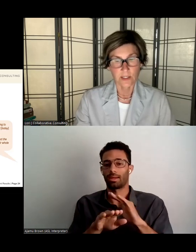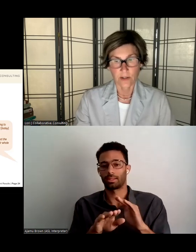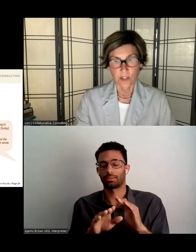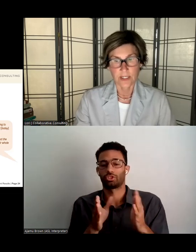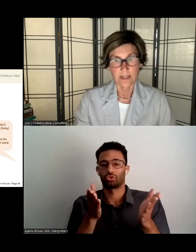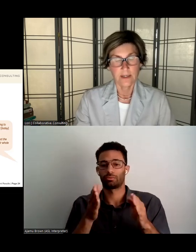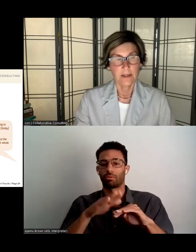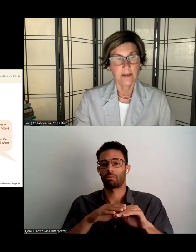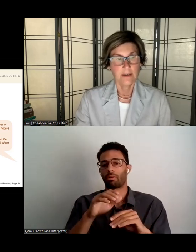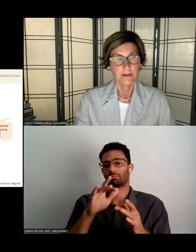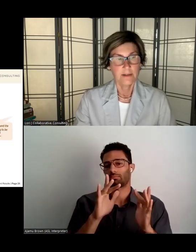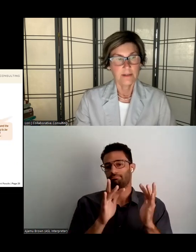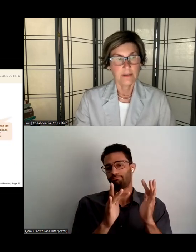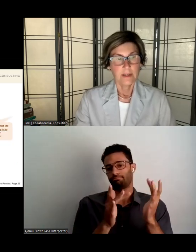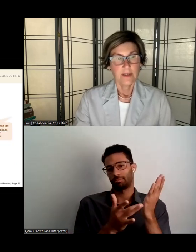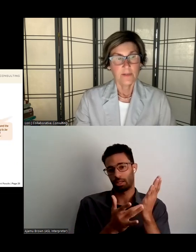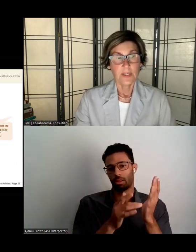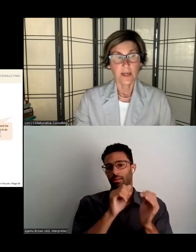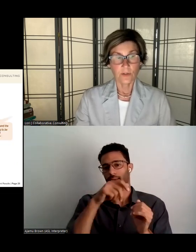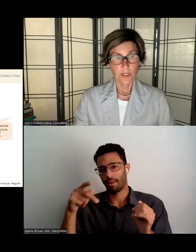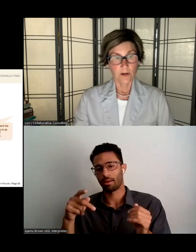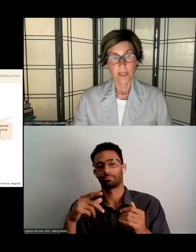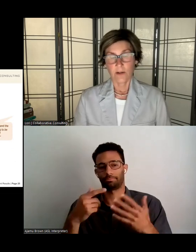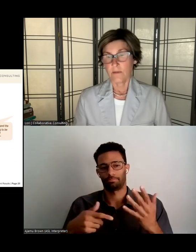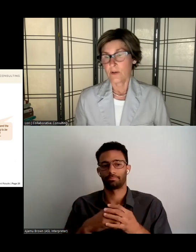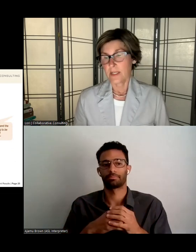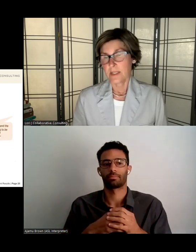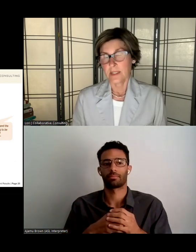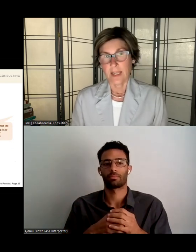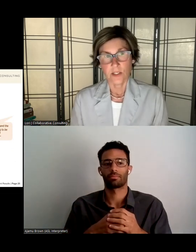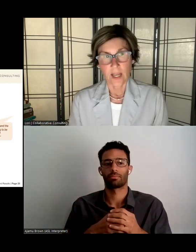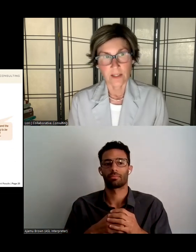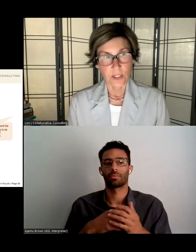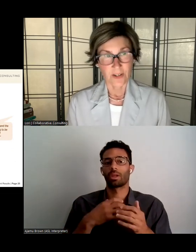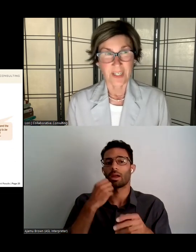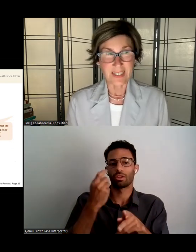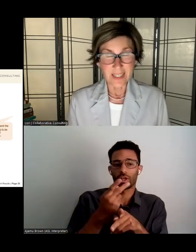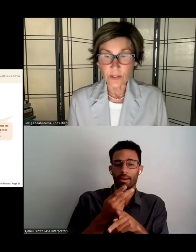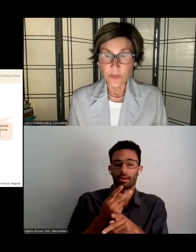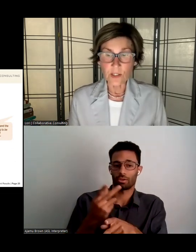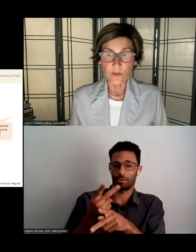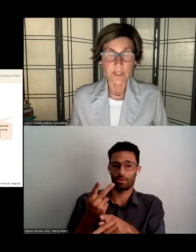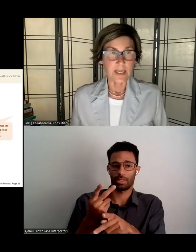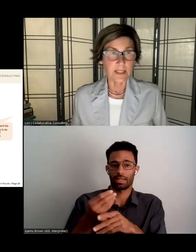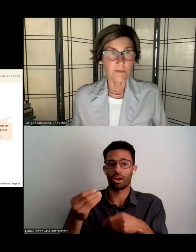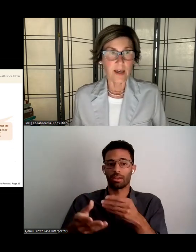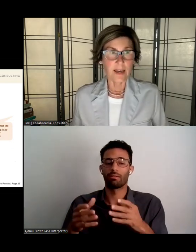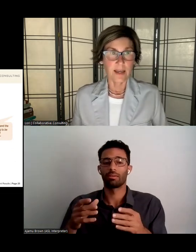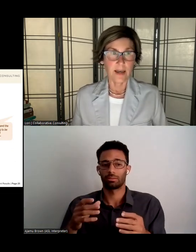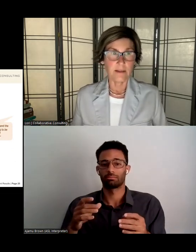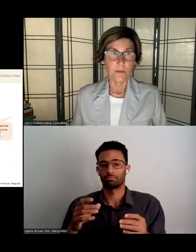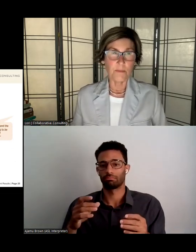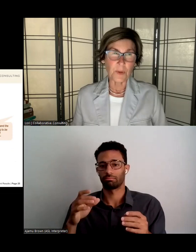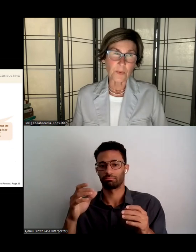and technologies. The elder care and caregiving crisis and challenges are continuing to